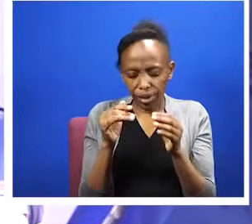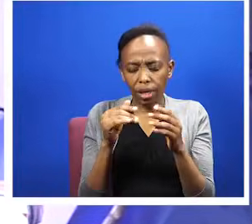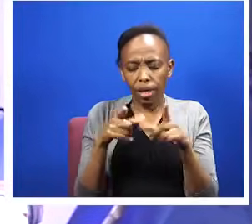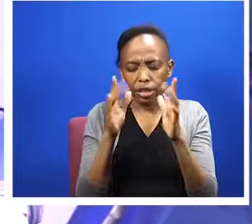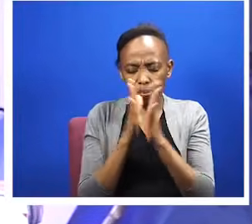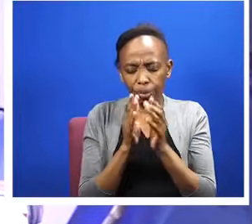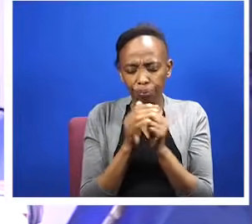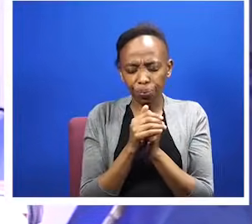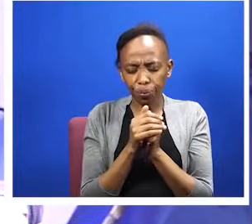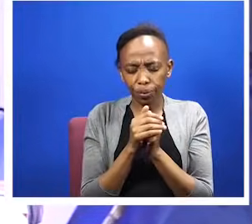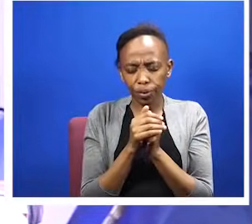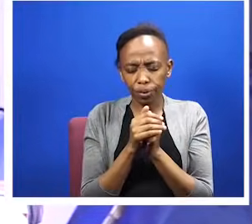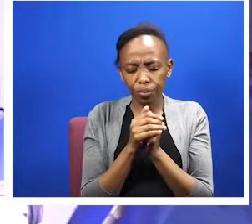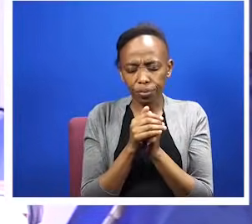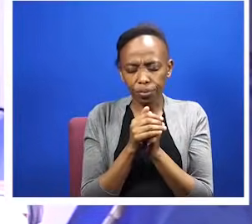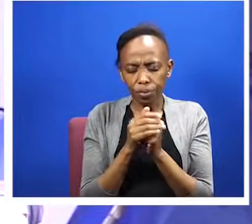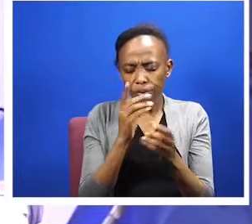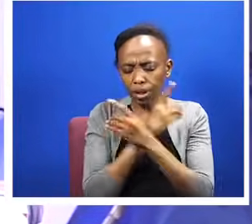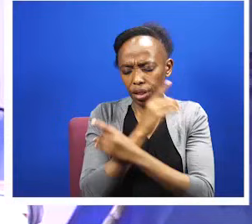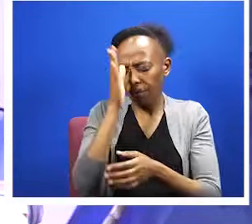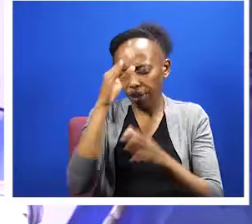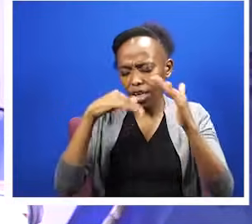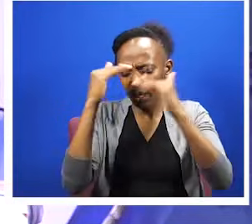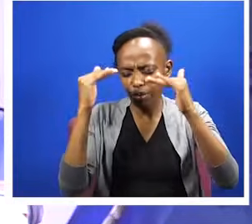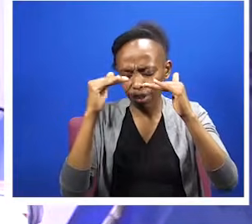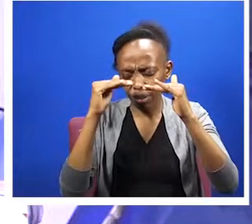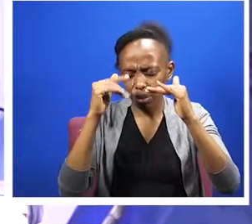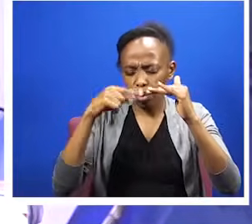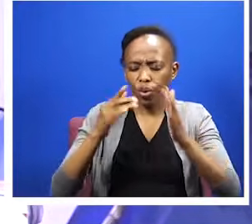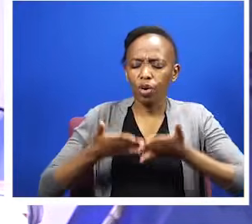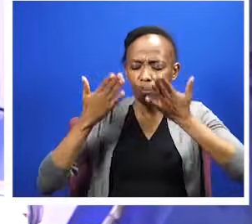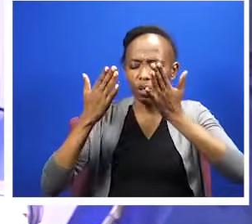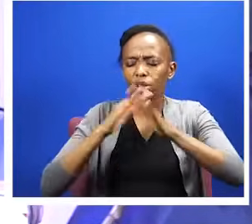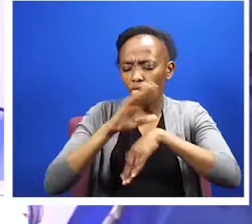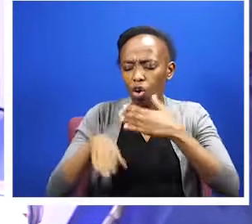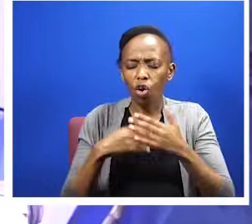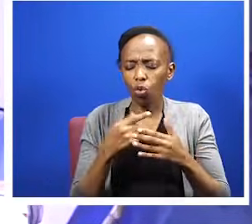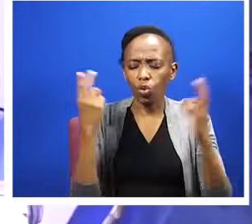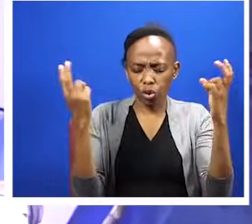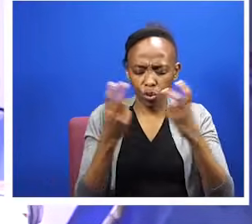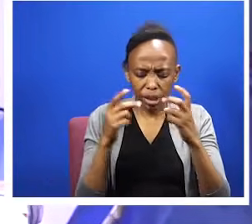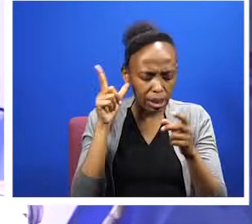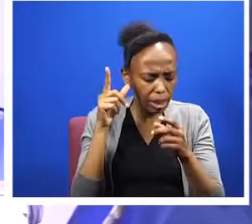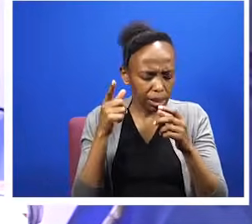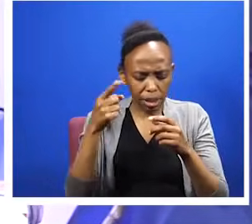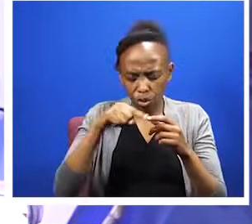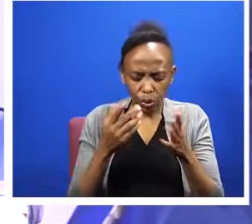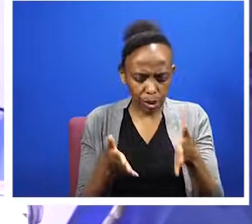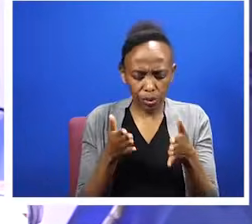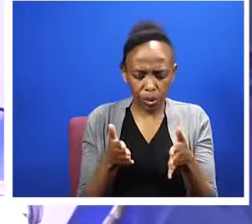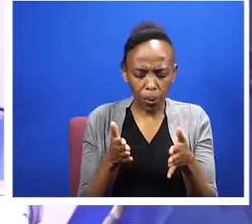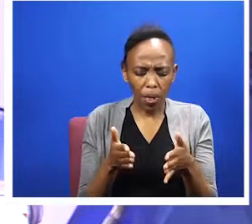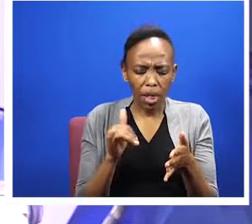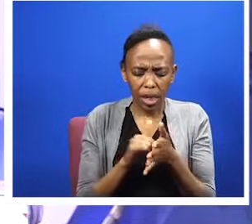just pray. Dear Father in heaven, we commit everyone who is watching and listening to us today